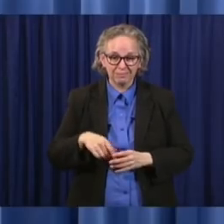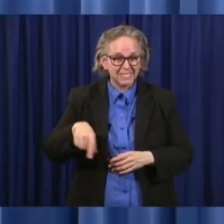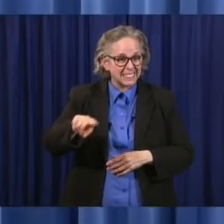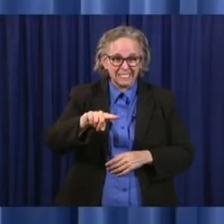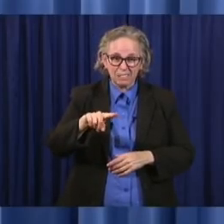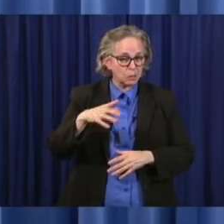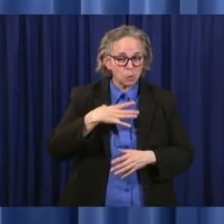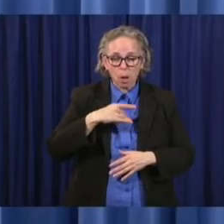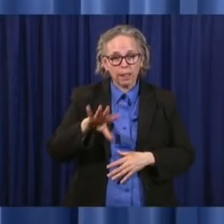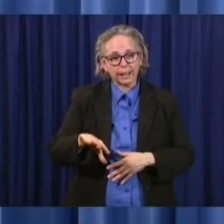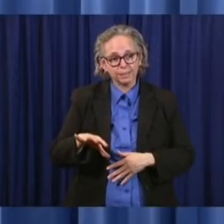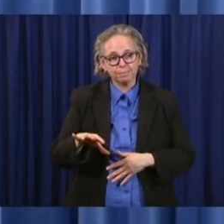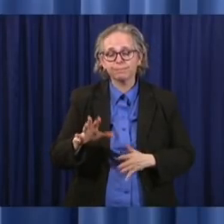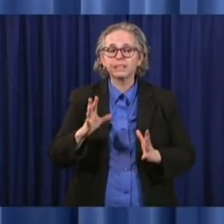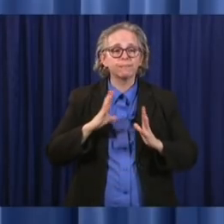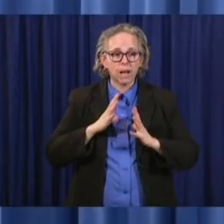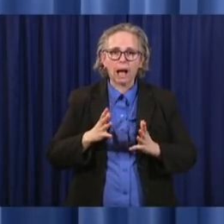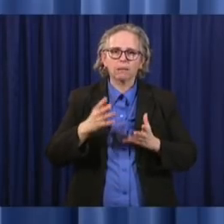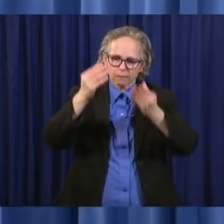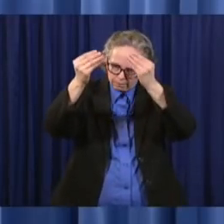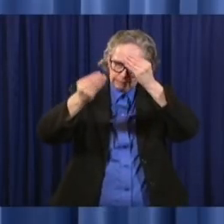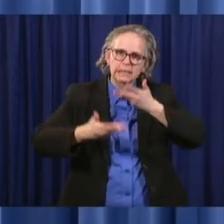should take that up with me.